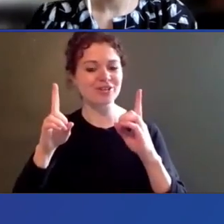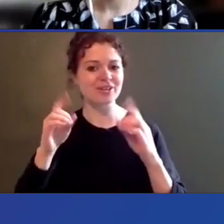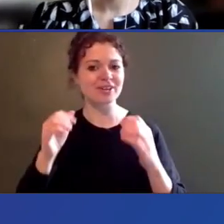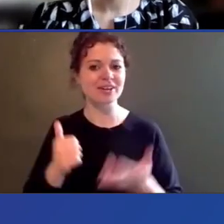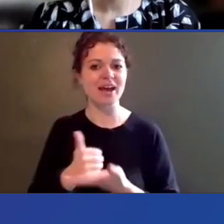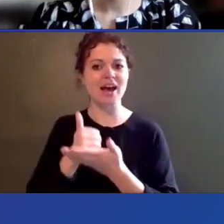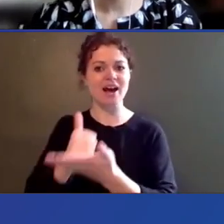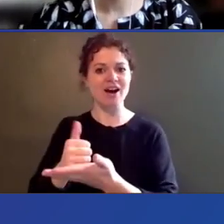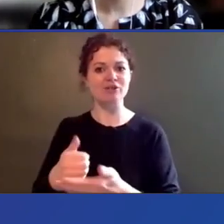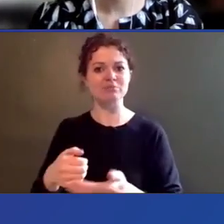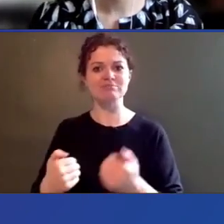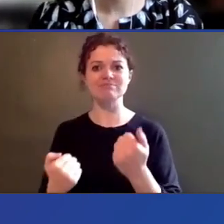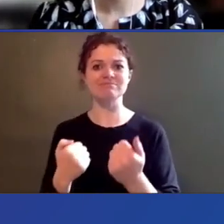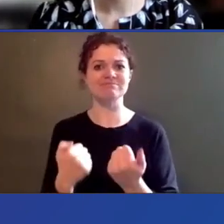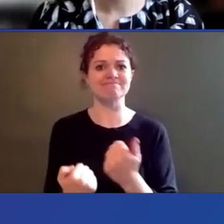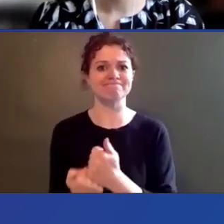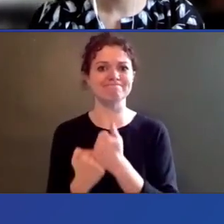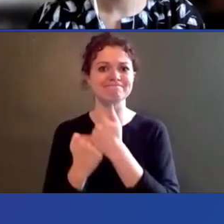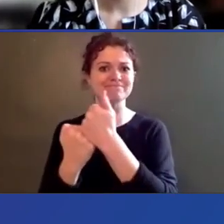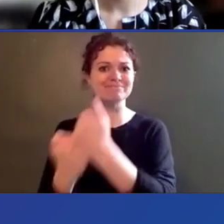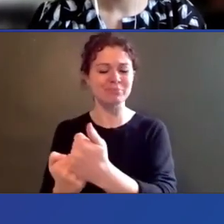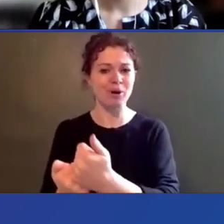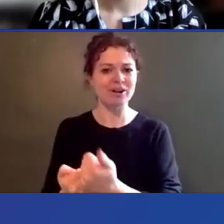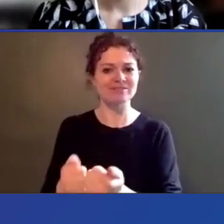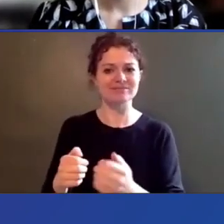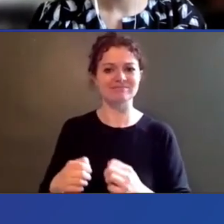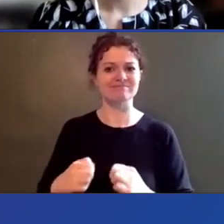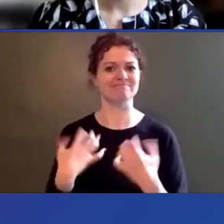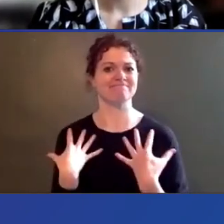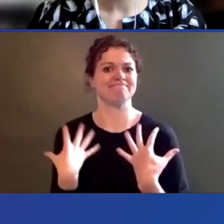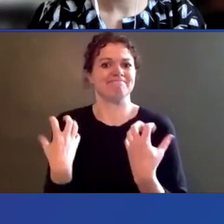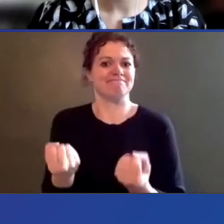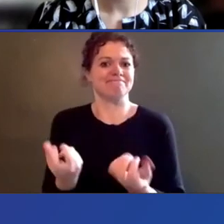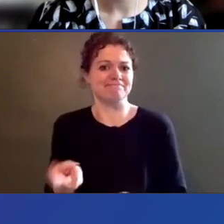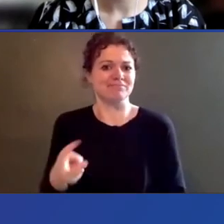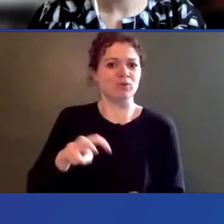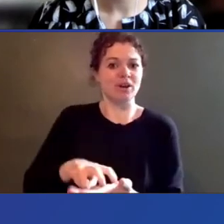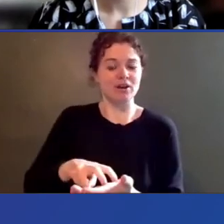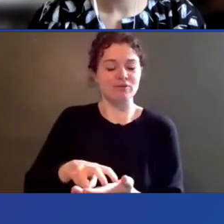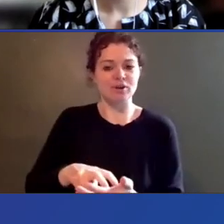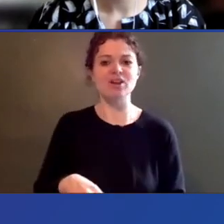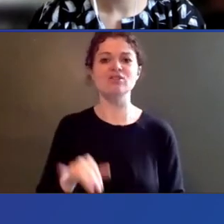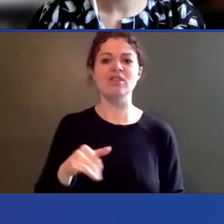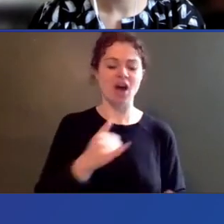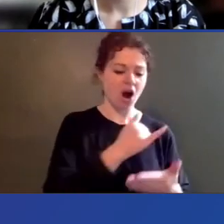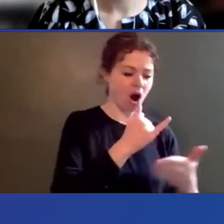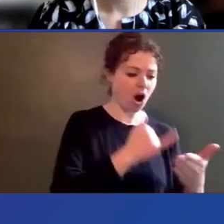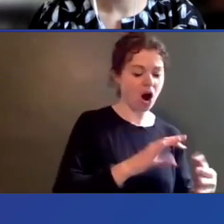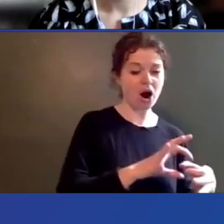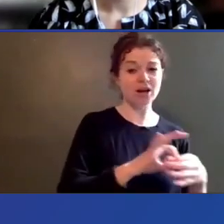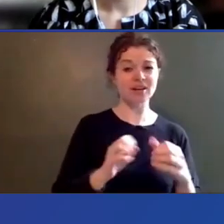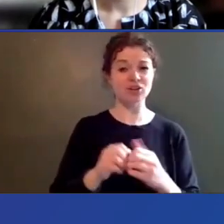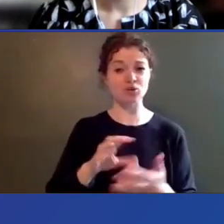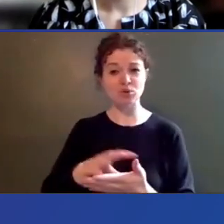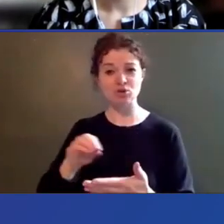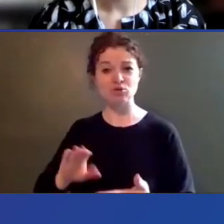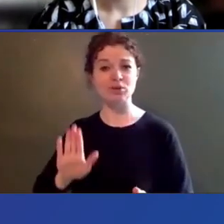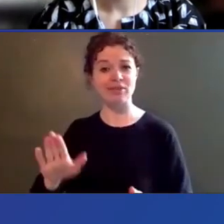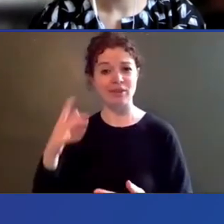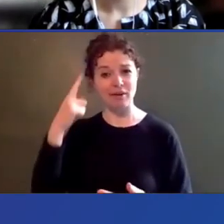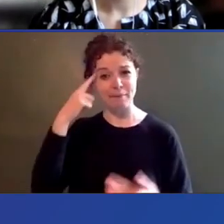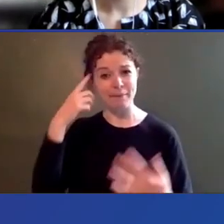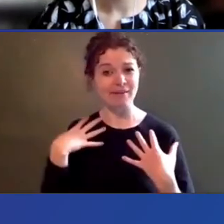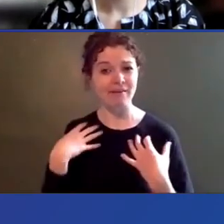recovery, that the education we had done that connected the arts with students' social, emotional well-being, as well as their academic supports